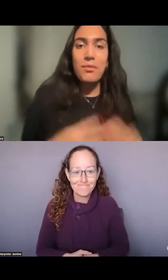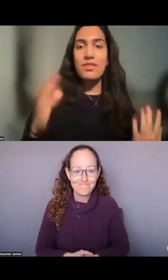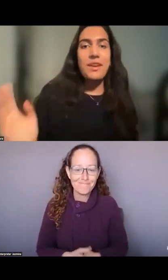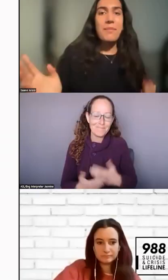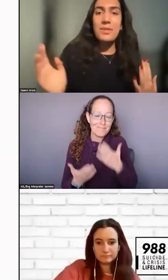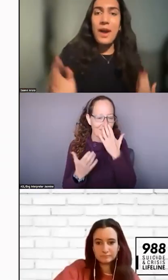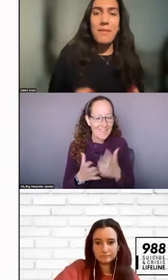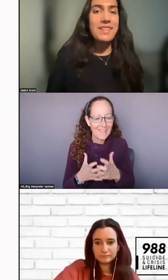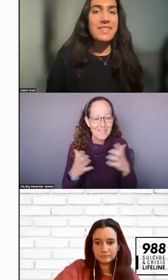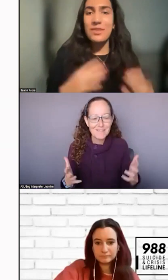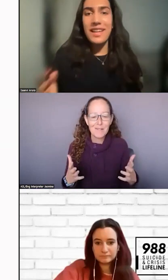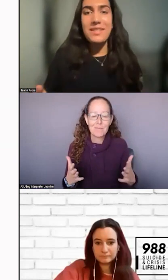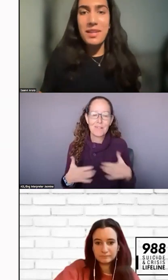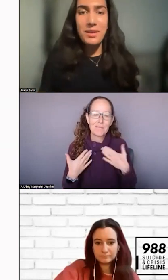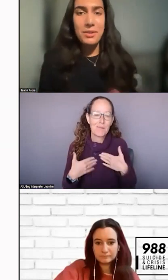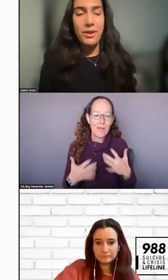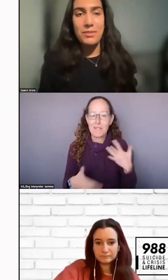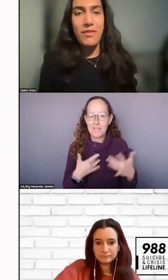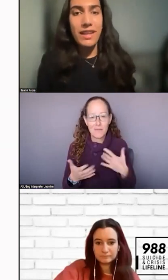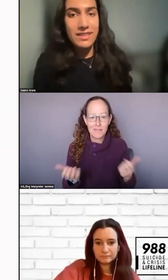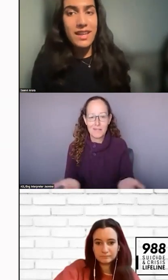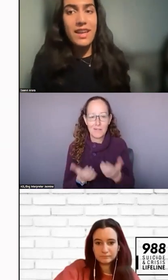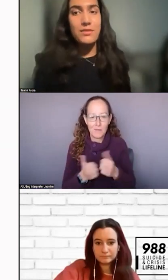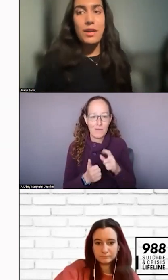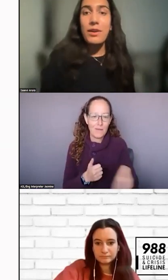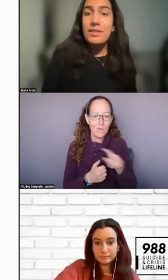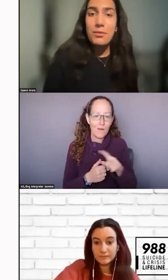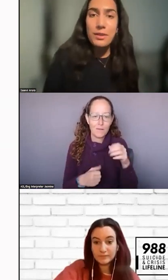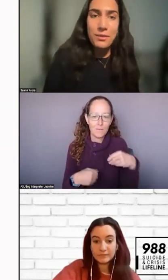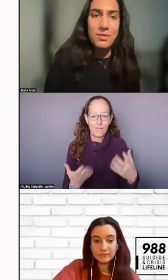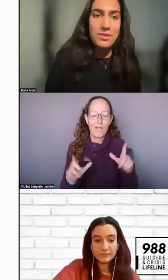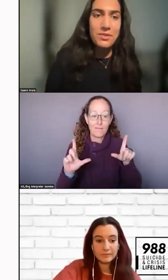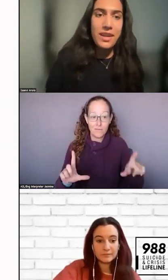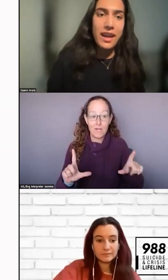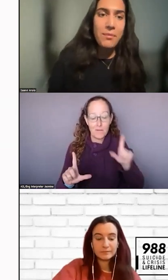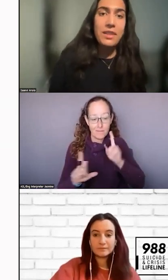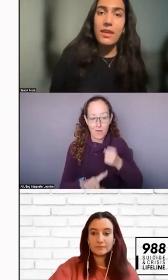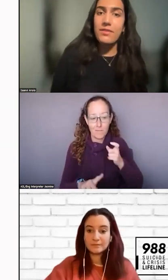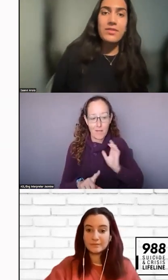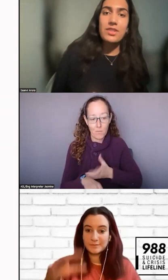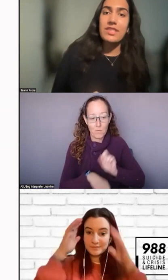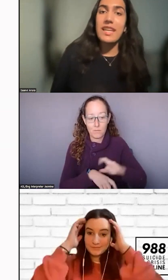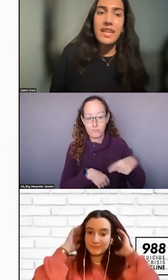Thank you so much. I'm so happy and so excited to be here with you all and to provide this framing on some of the work that we've been doing.